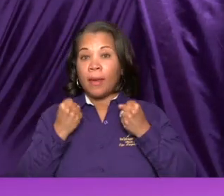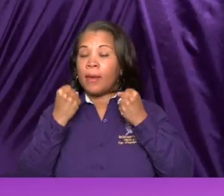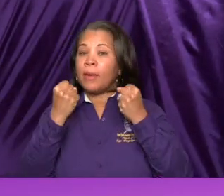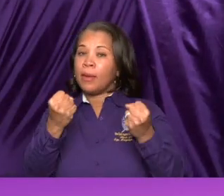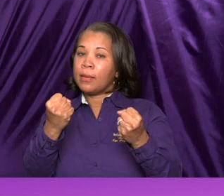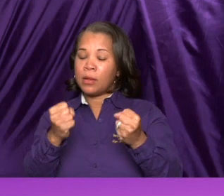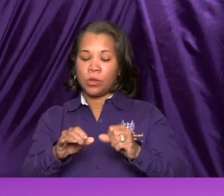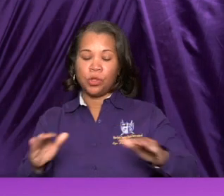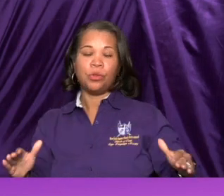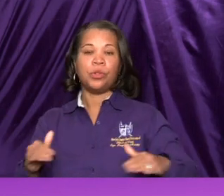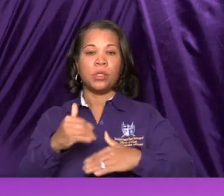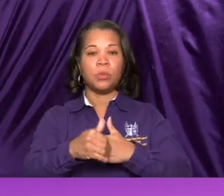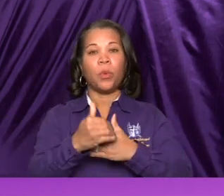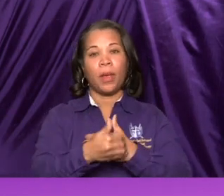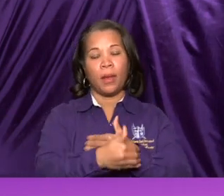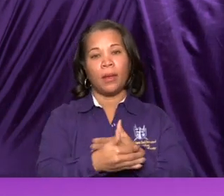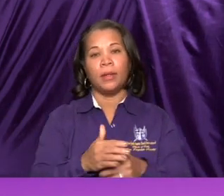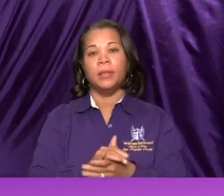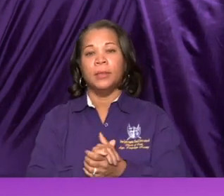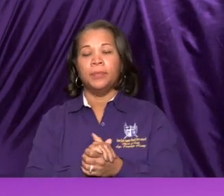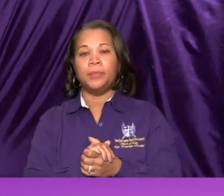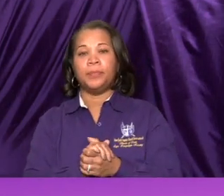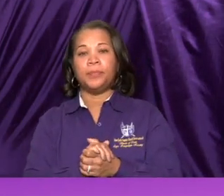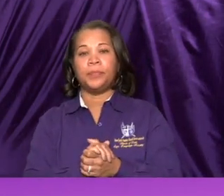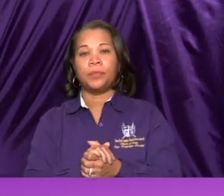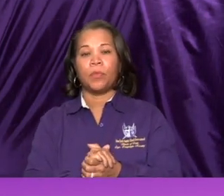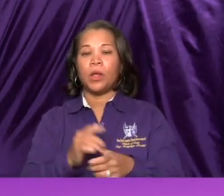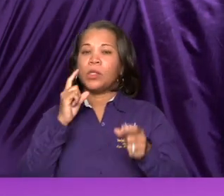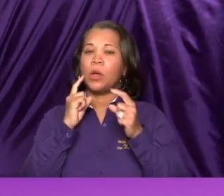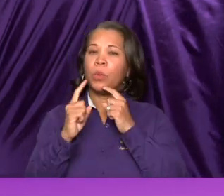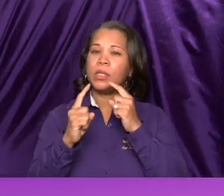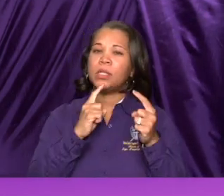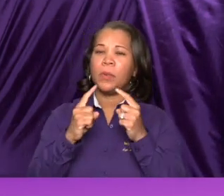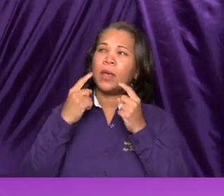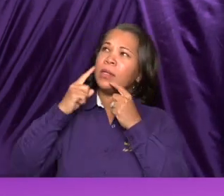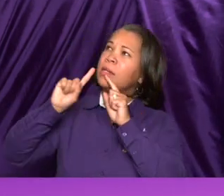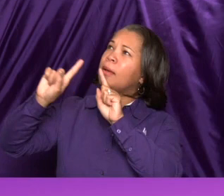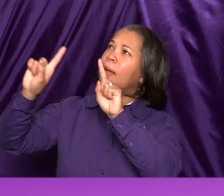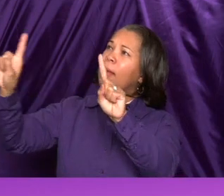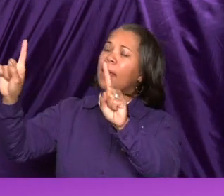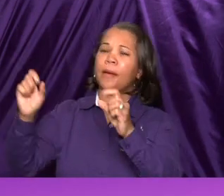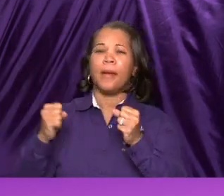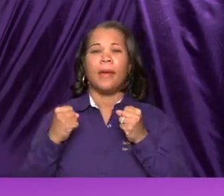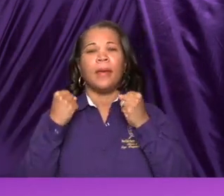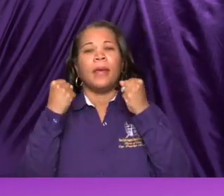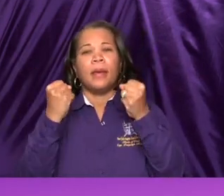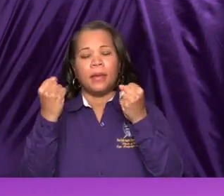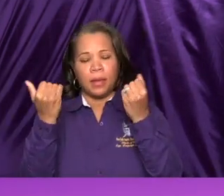children's bread. So we speak healing and declare healing over your people now.